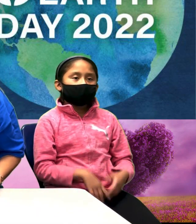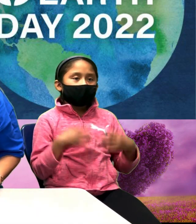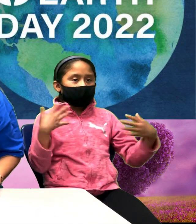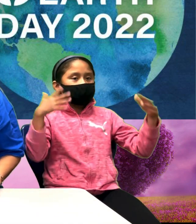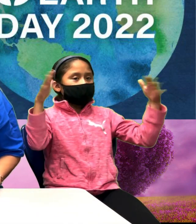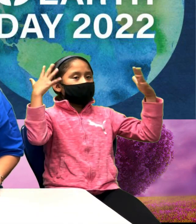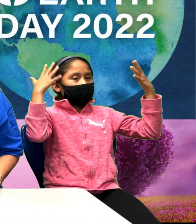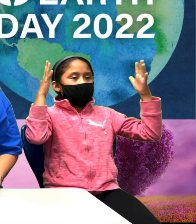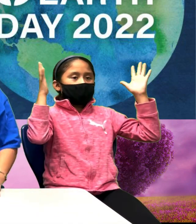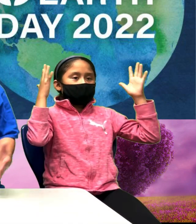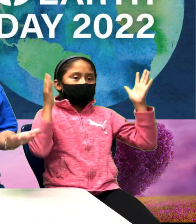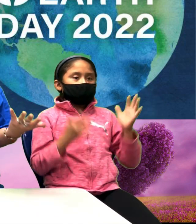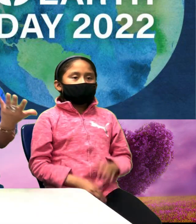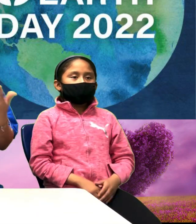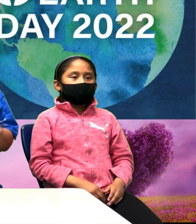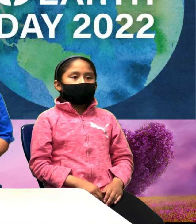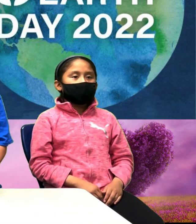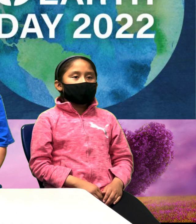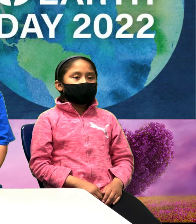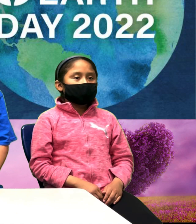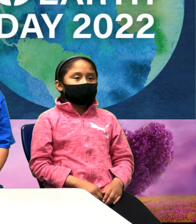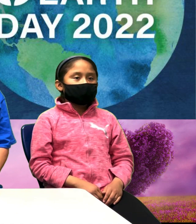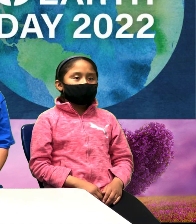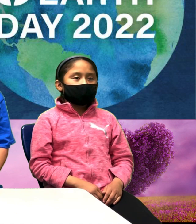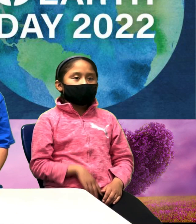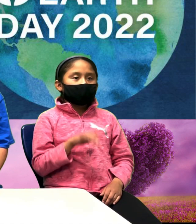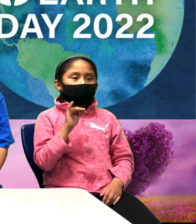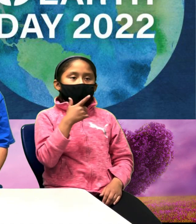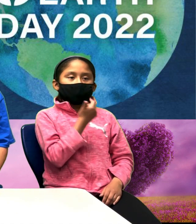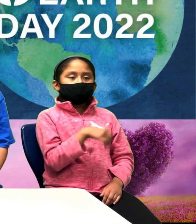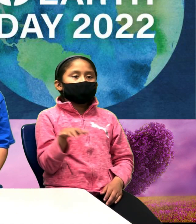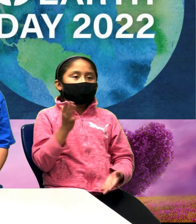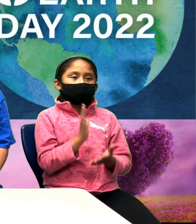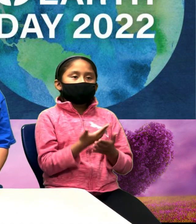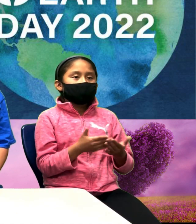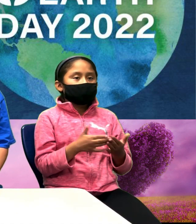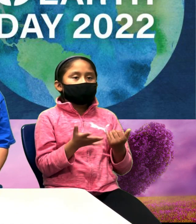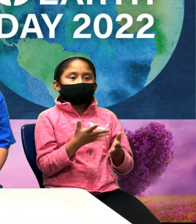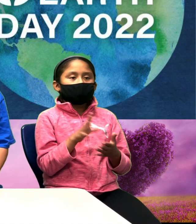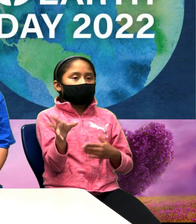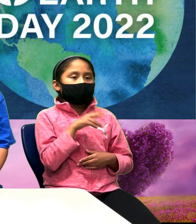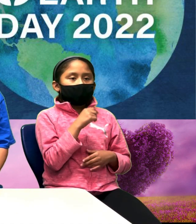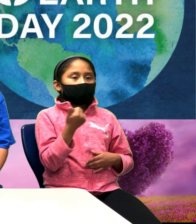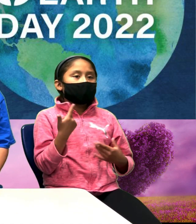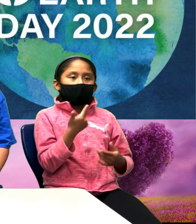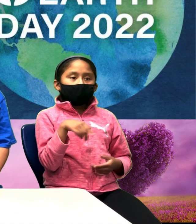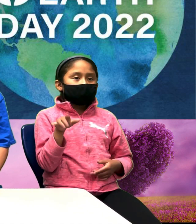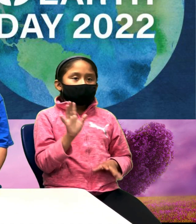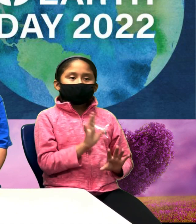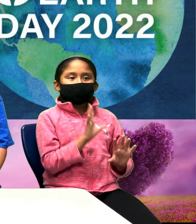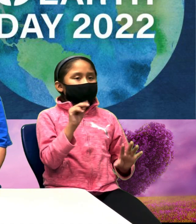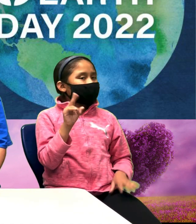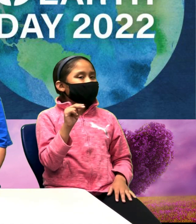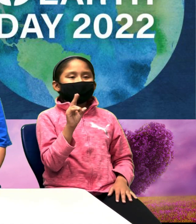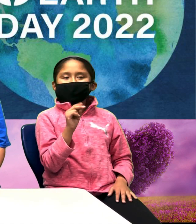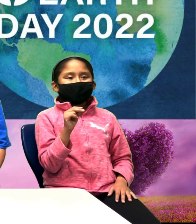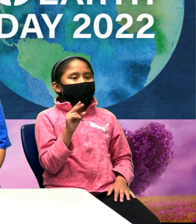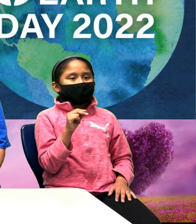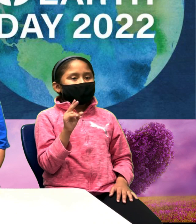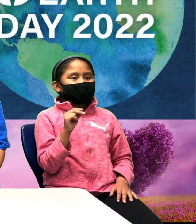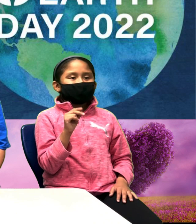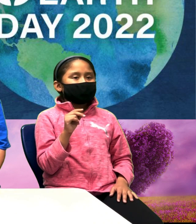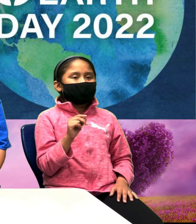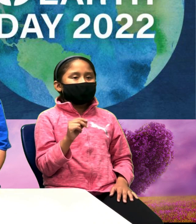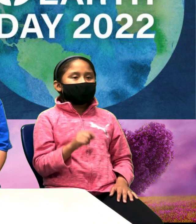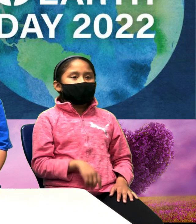Again, can anybody get this award, Dr. Salas? No. And I'm happy